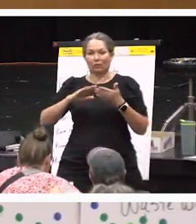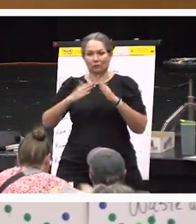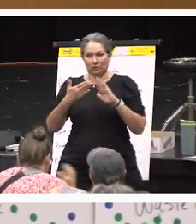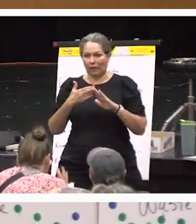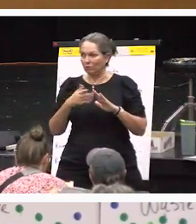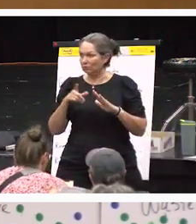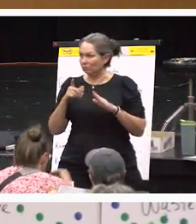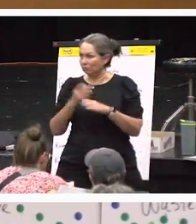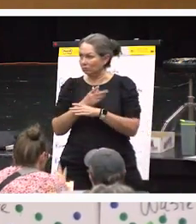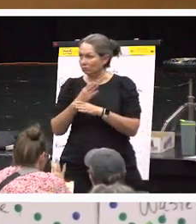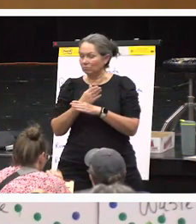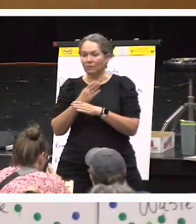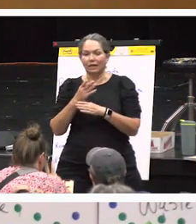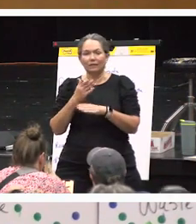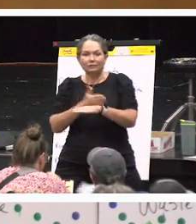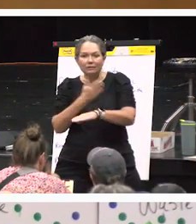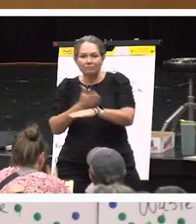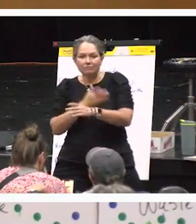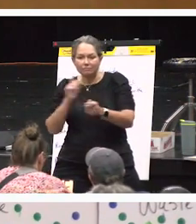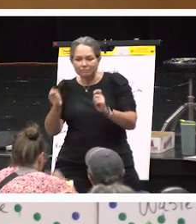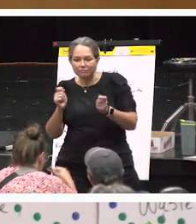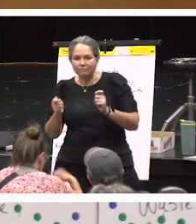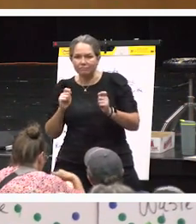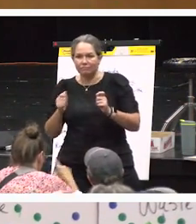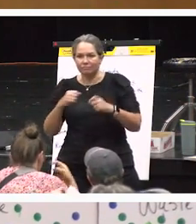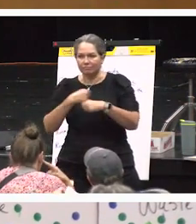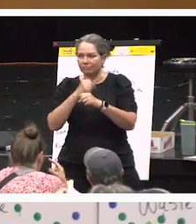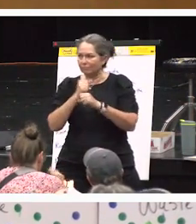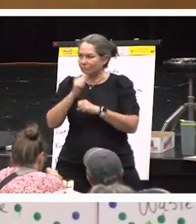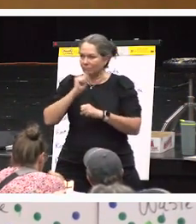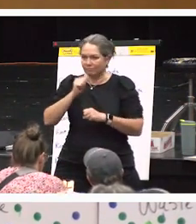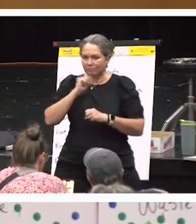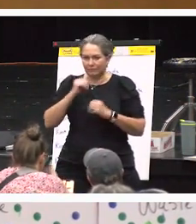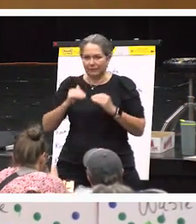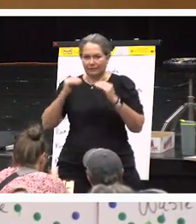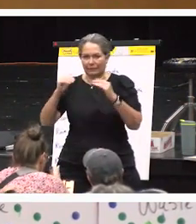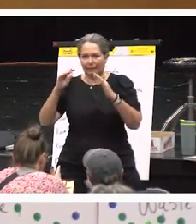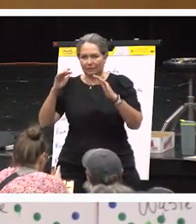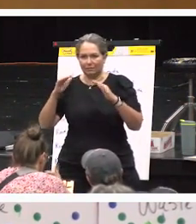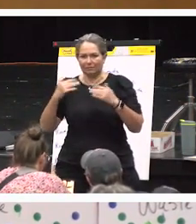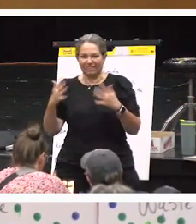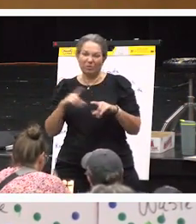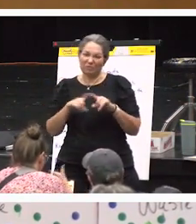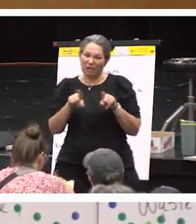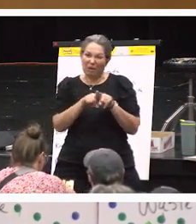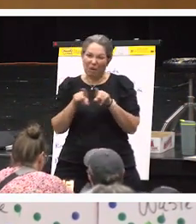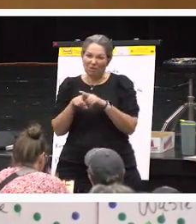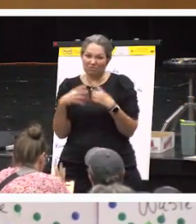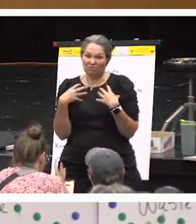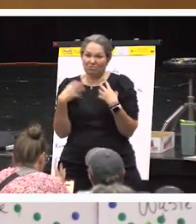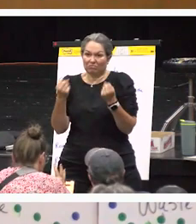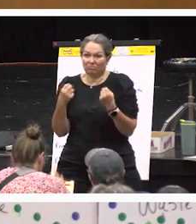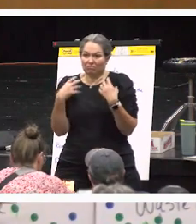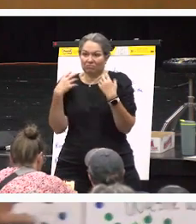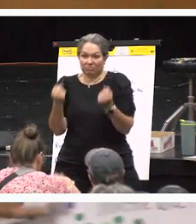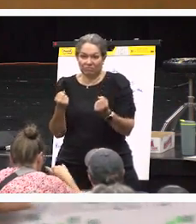we look at an adaptive downtown, we're getting prepared for the next flood, but it's also a major recovery effort to help people do